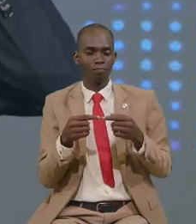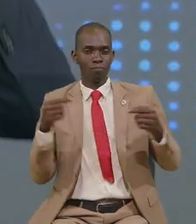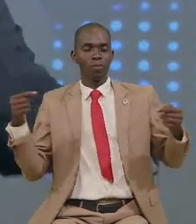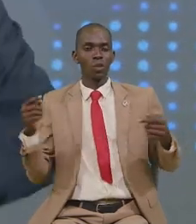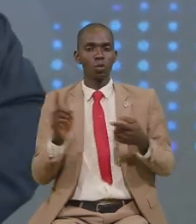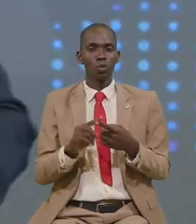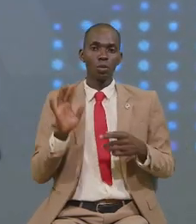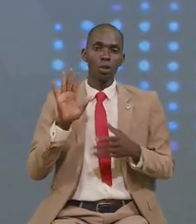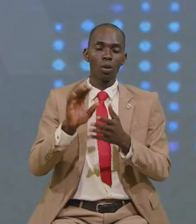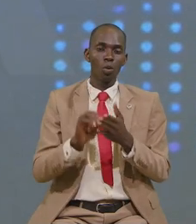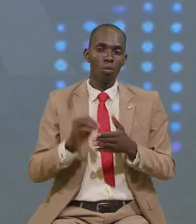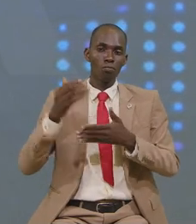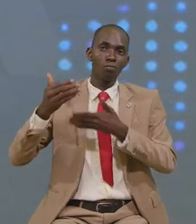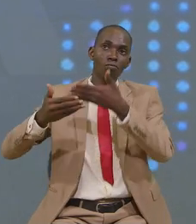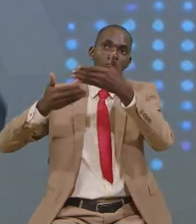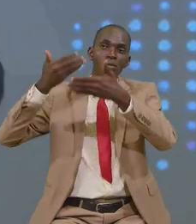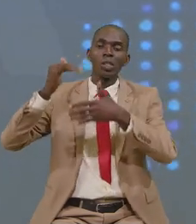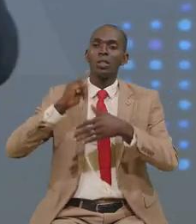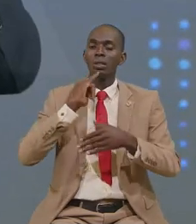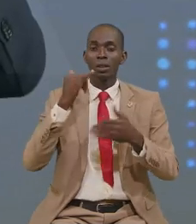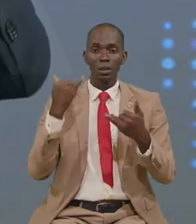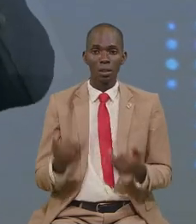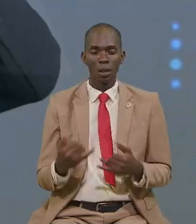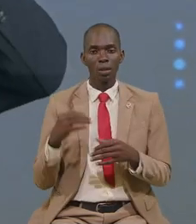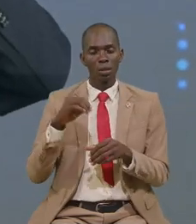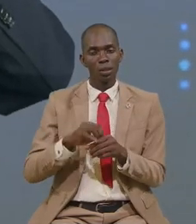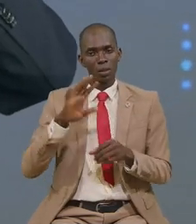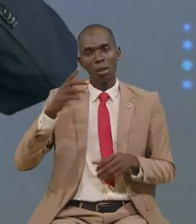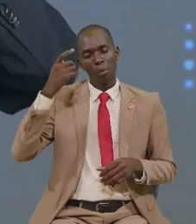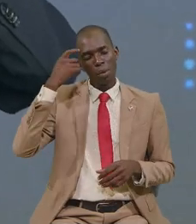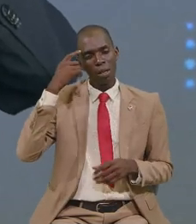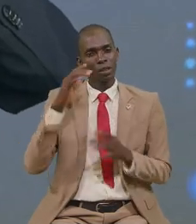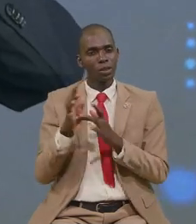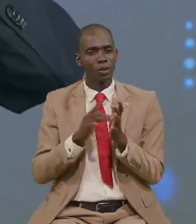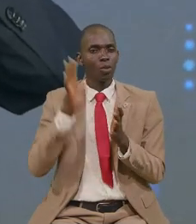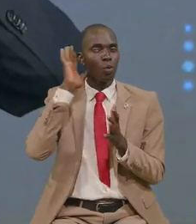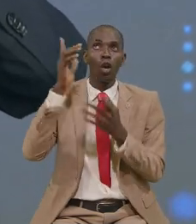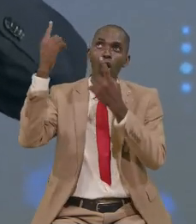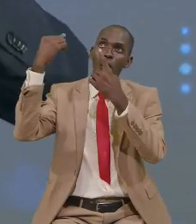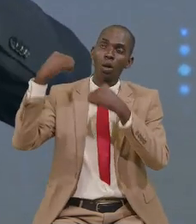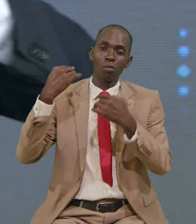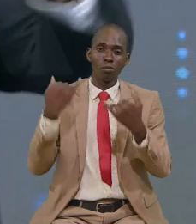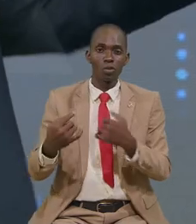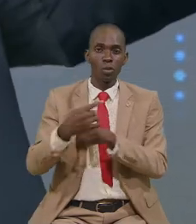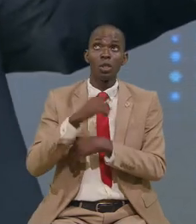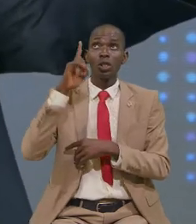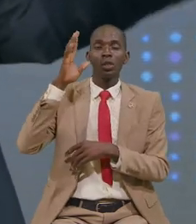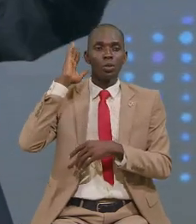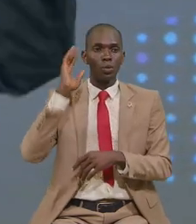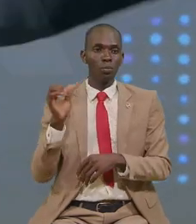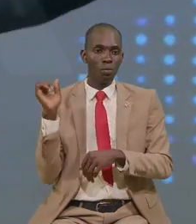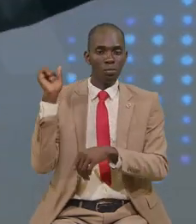progress is reigning in their brain. And Jesus will come today. He will subdue